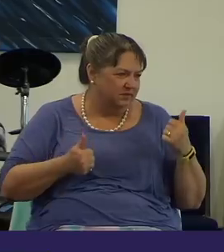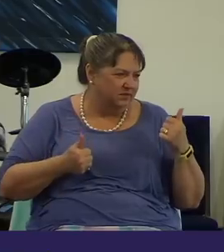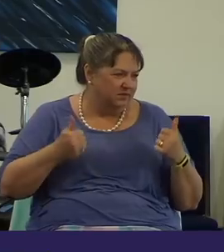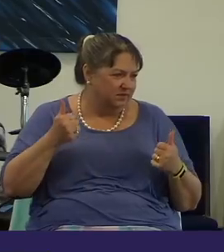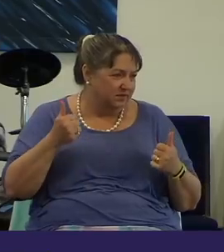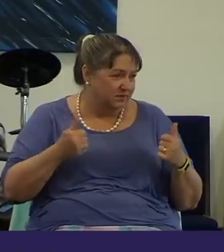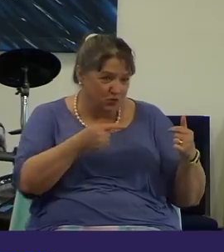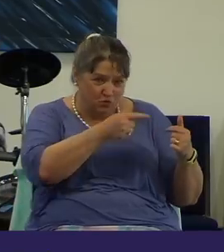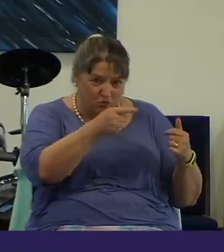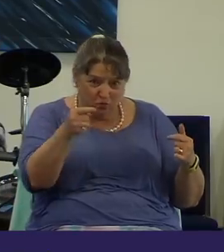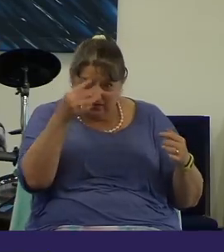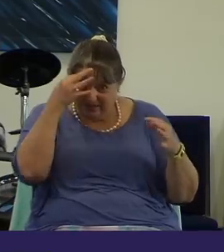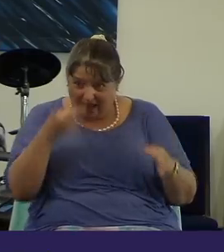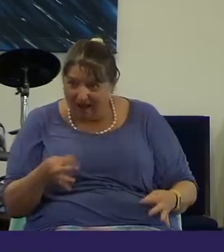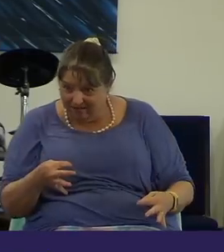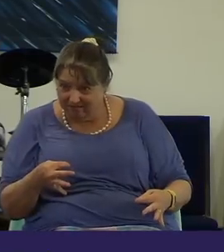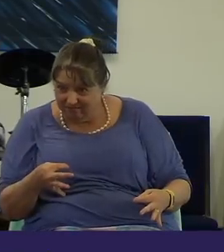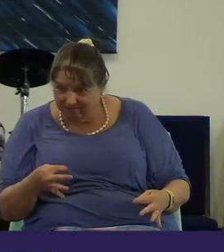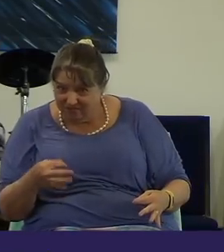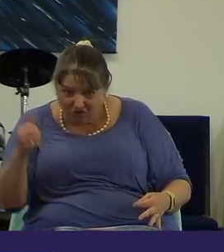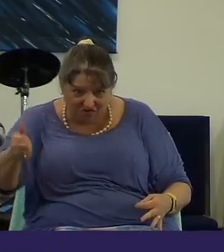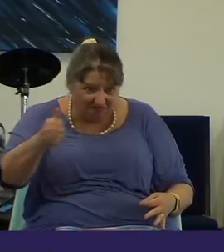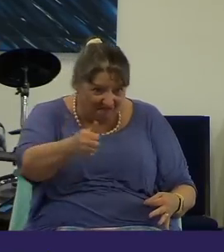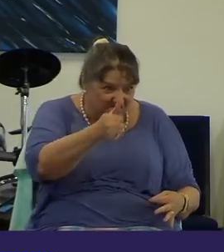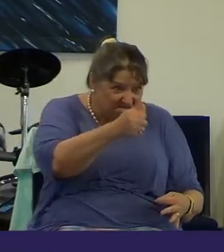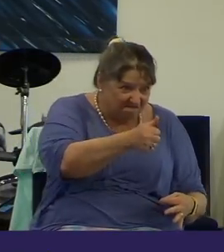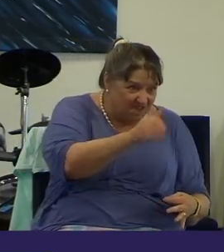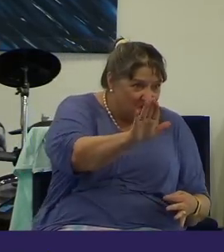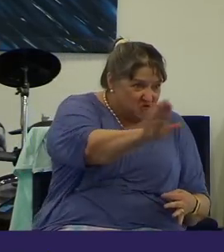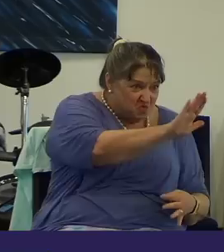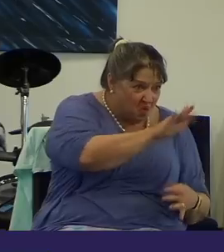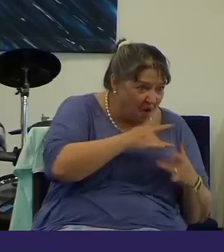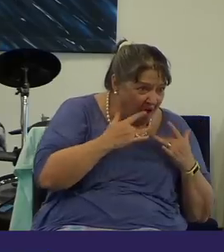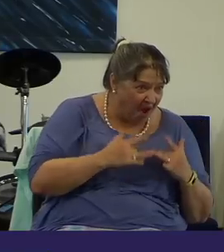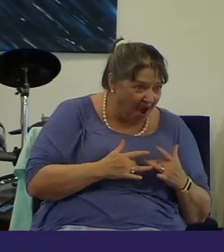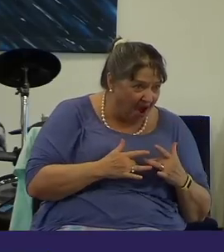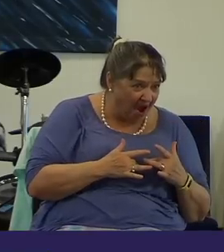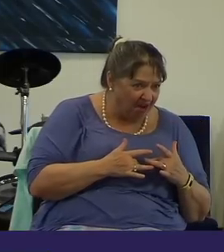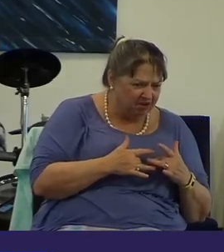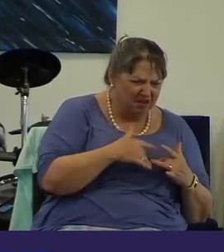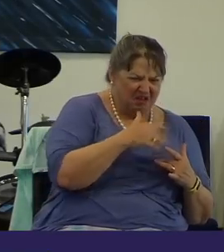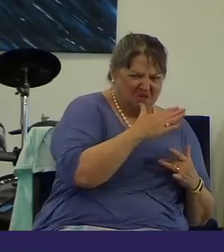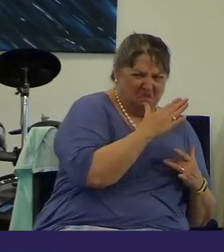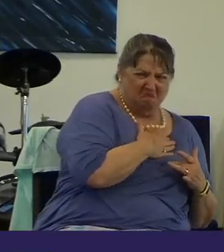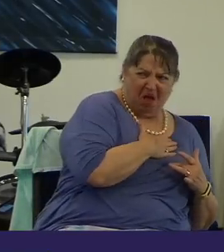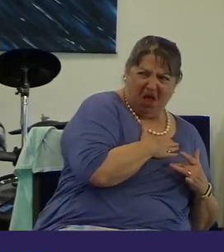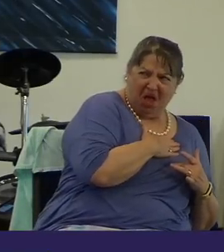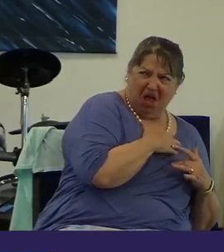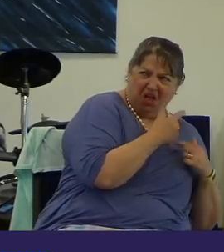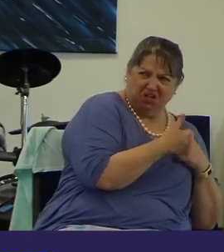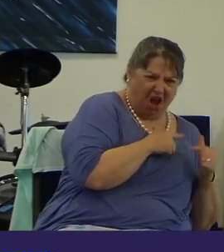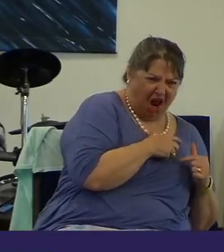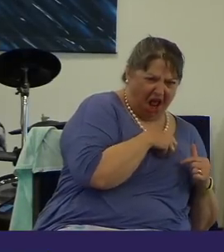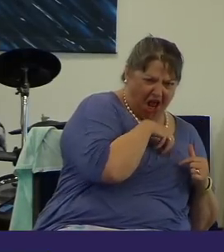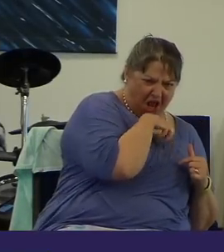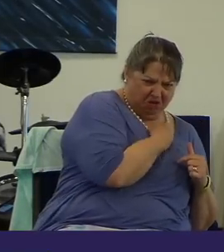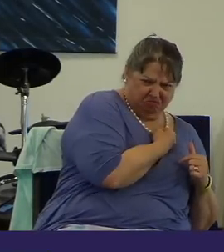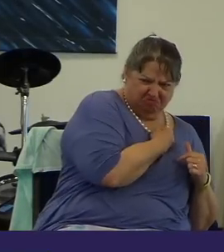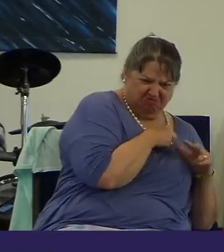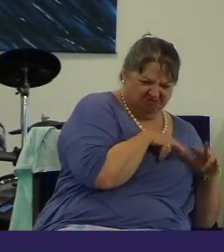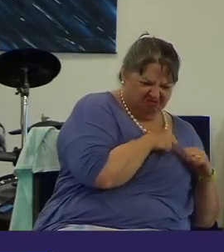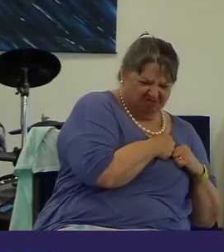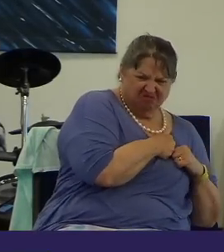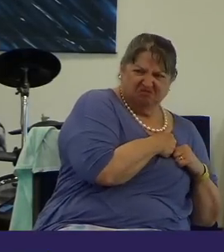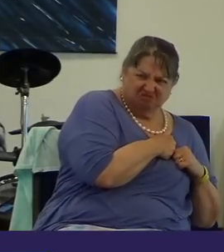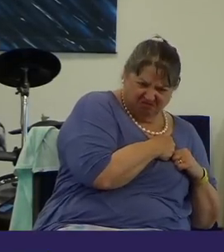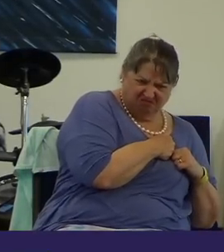what kind of garden we're going to experience, that when people look at, we'll see, they'll see the garden. It could be the